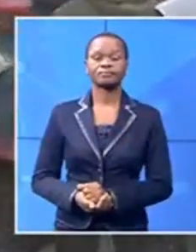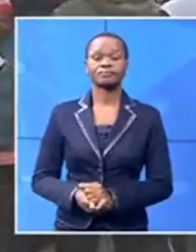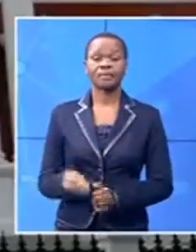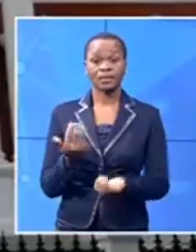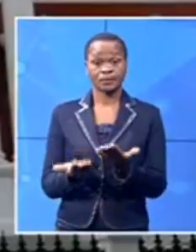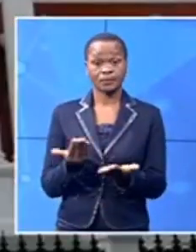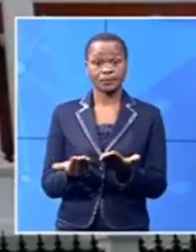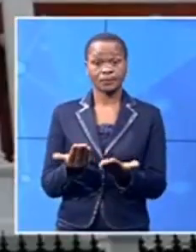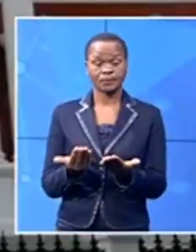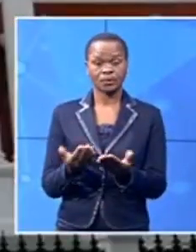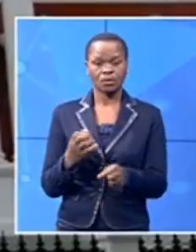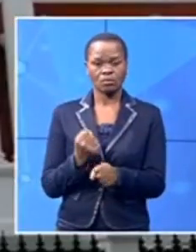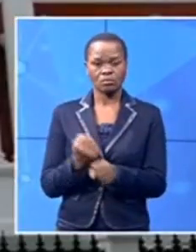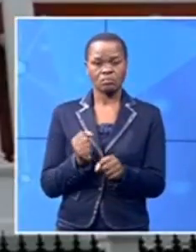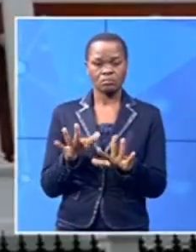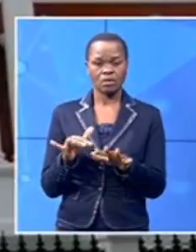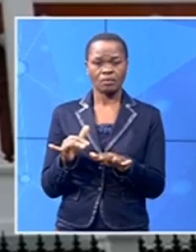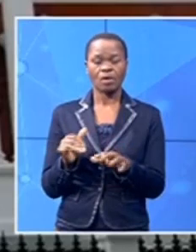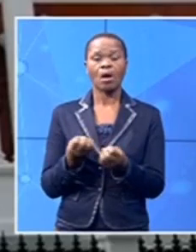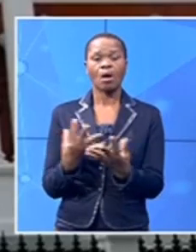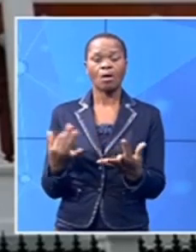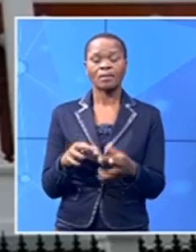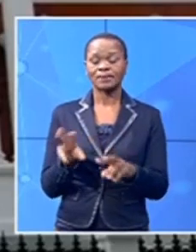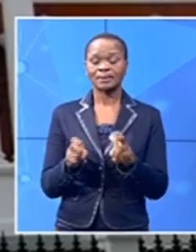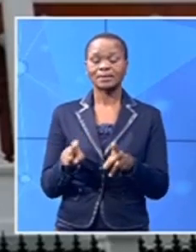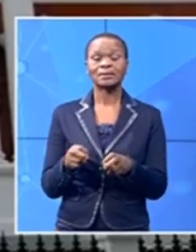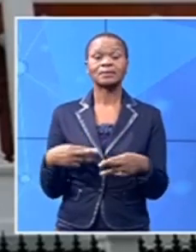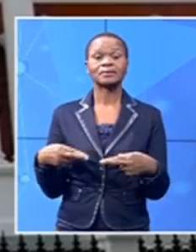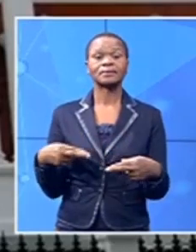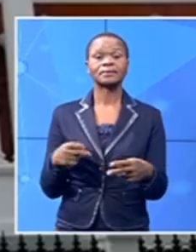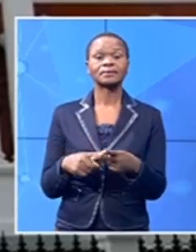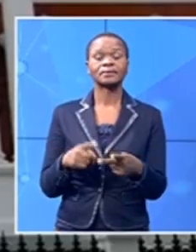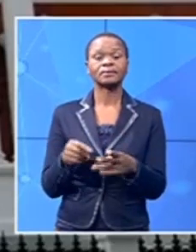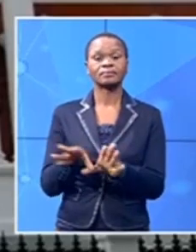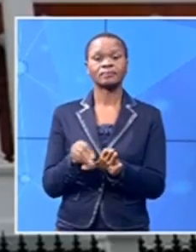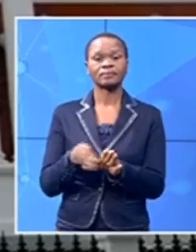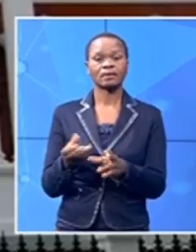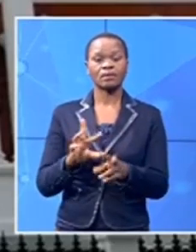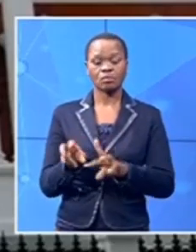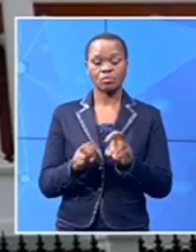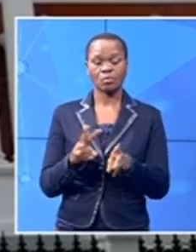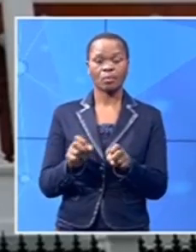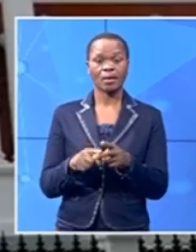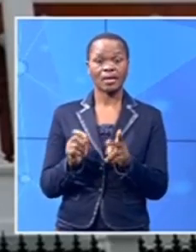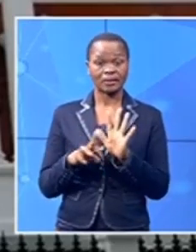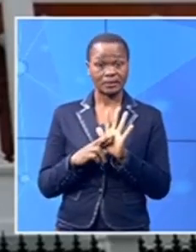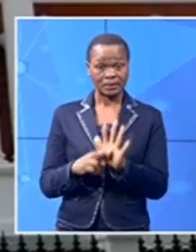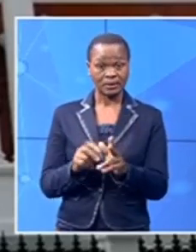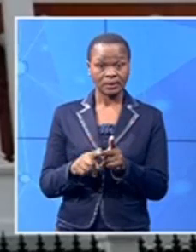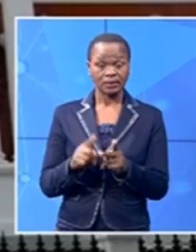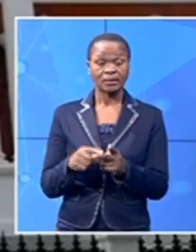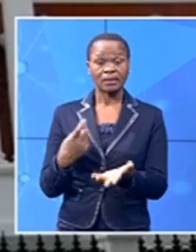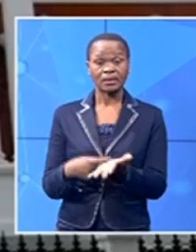Viable cases which relate to people in position of stolen goods or people who participated in looting may result in